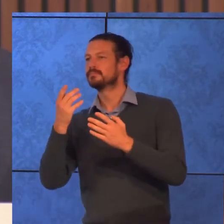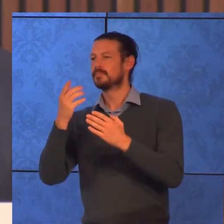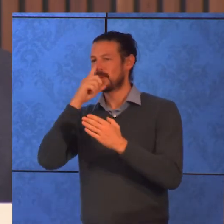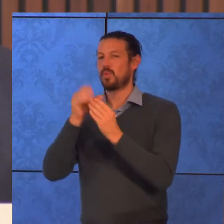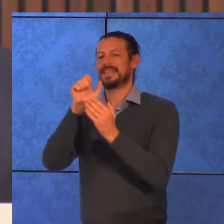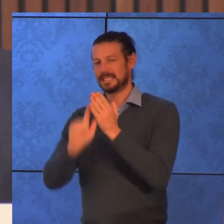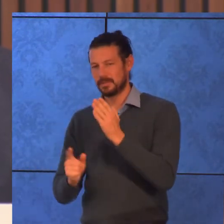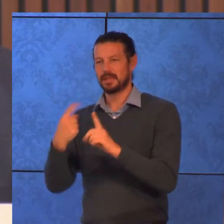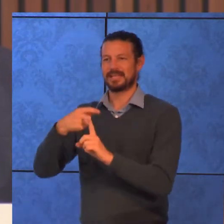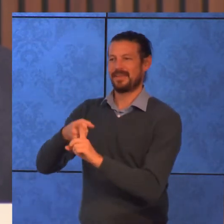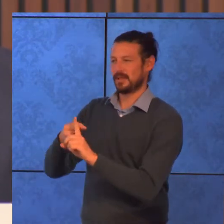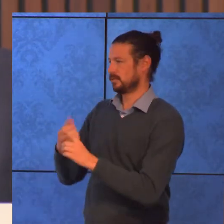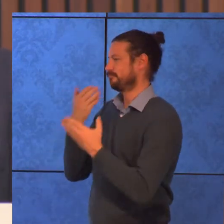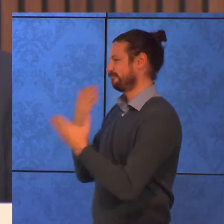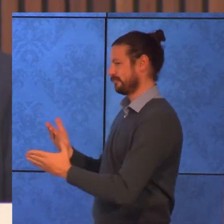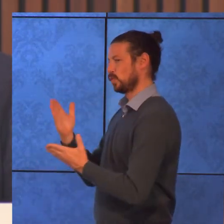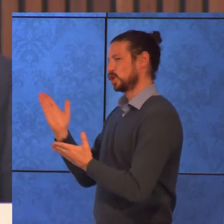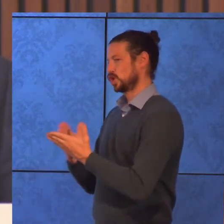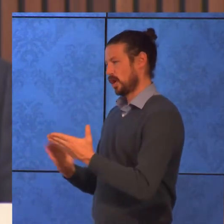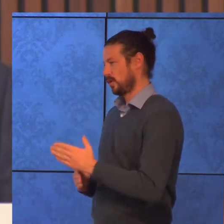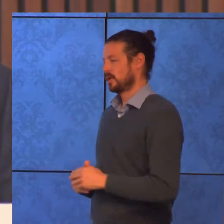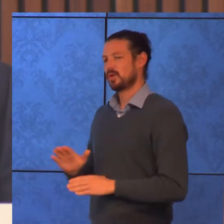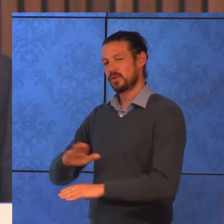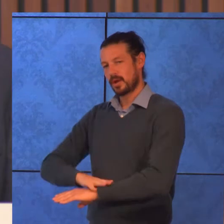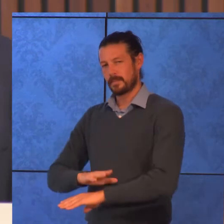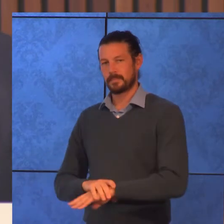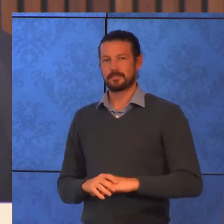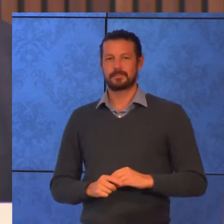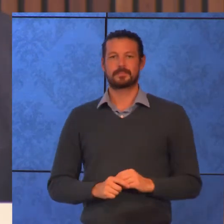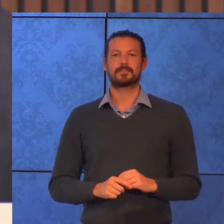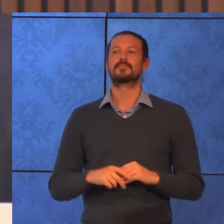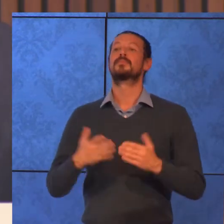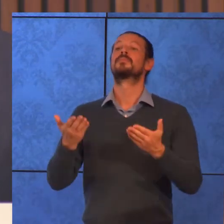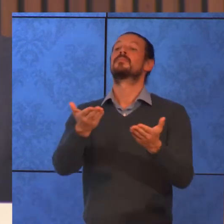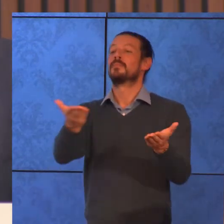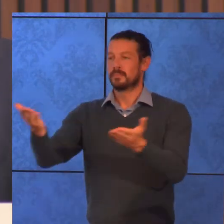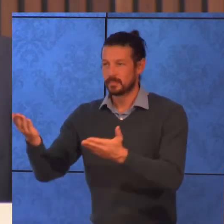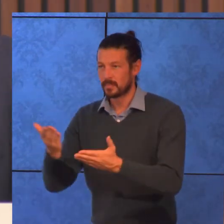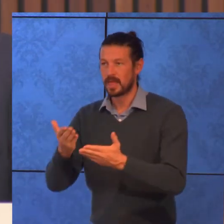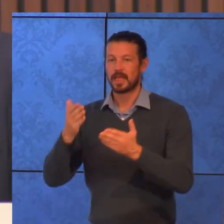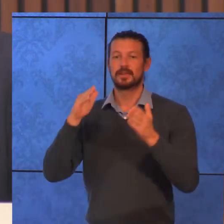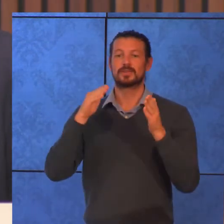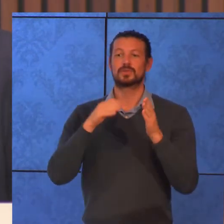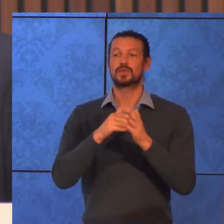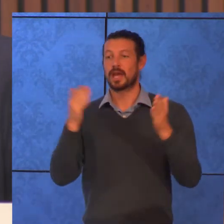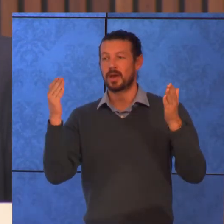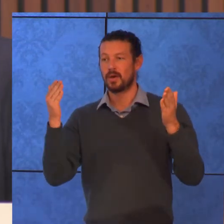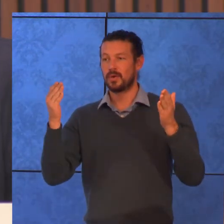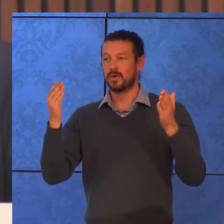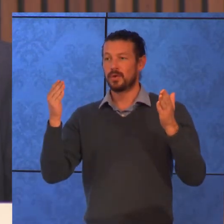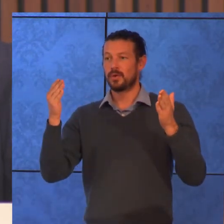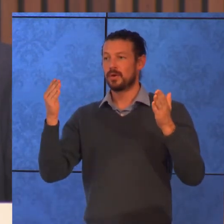us today. So thank you for sharing your time. Delegates, I have now steered us